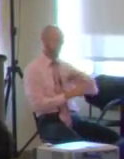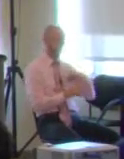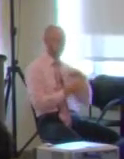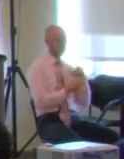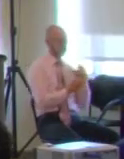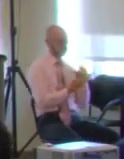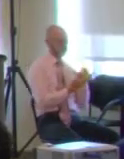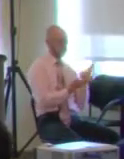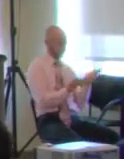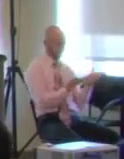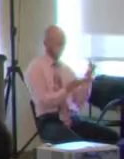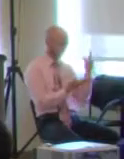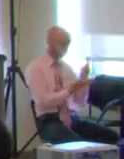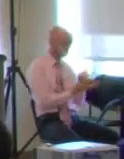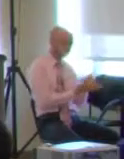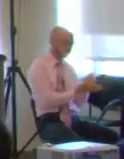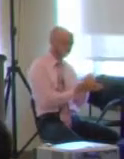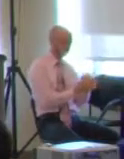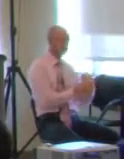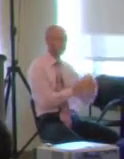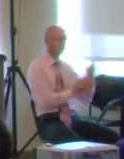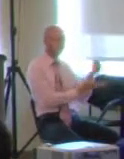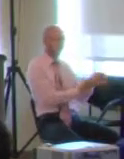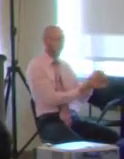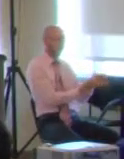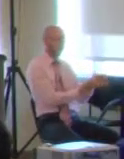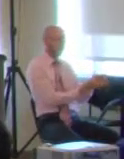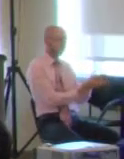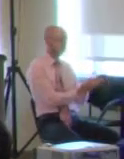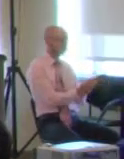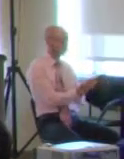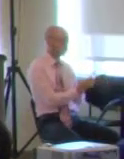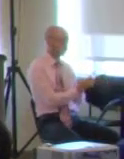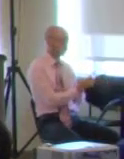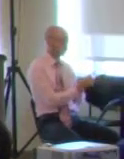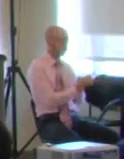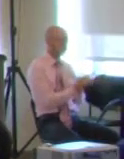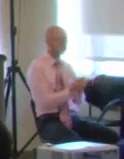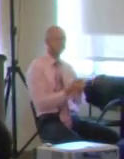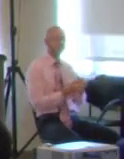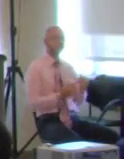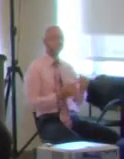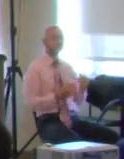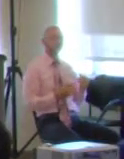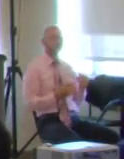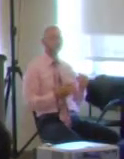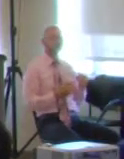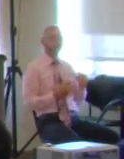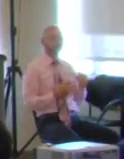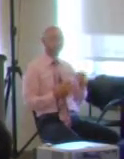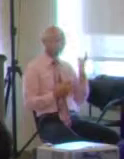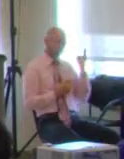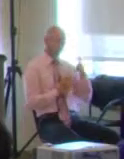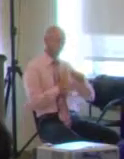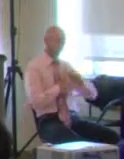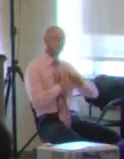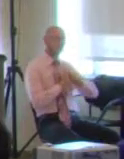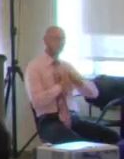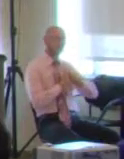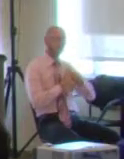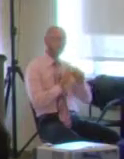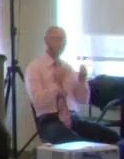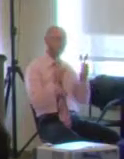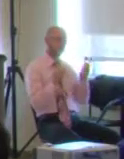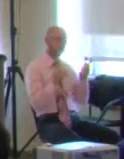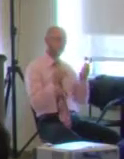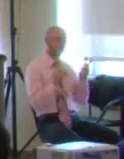as well as for financial support. Same thing we talked about, we didn't talk about here, but one of the key issues for consumers